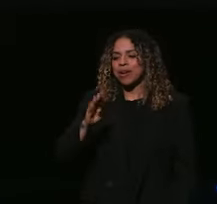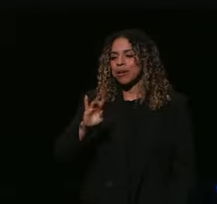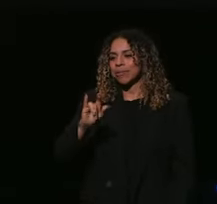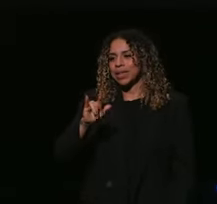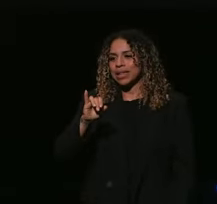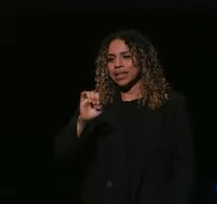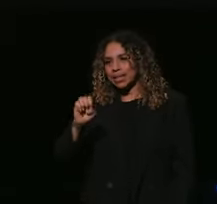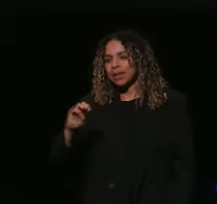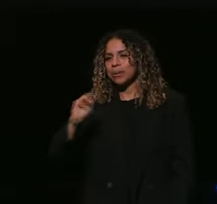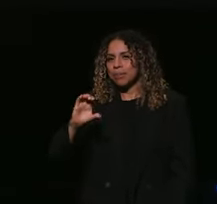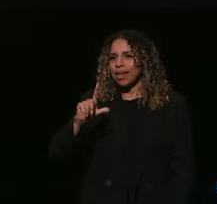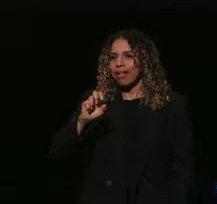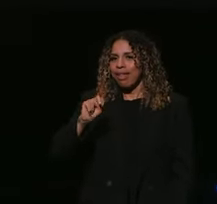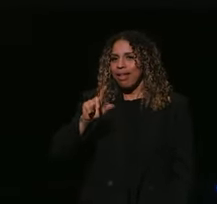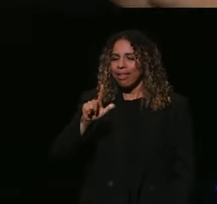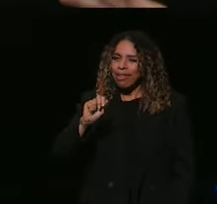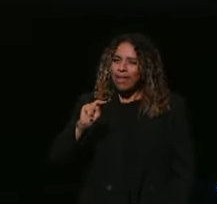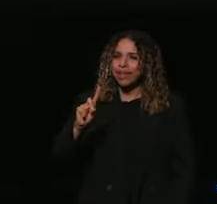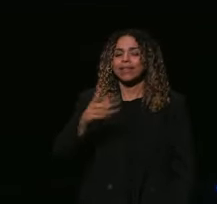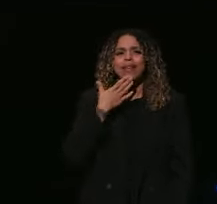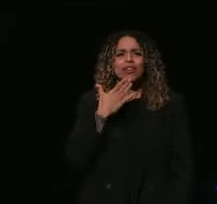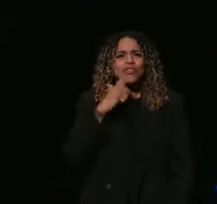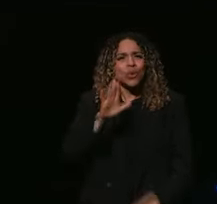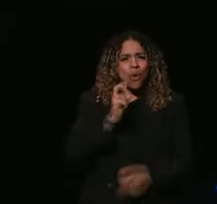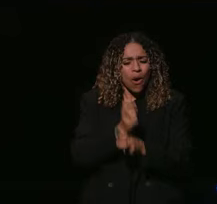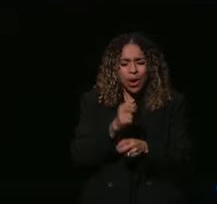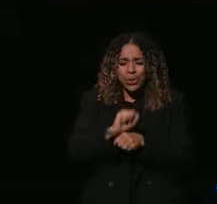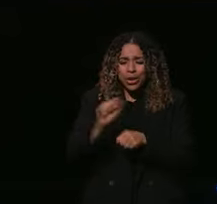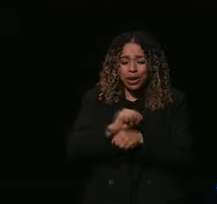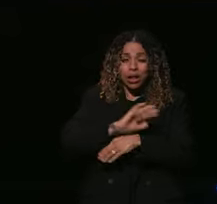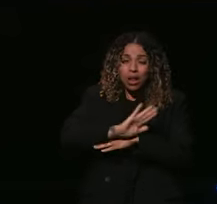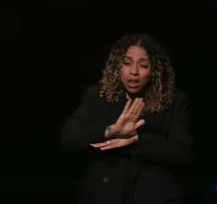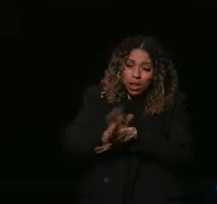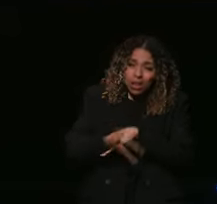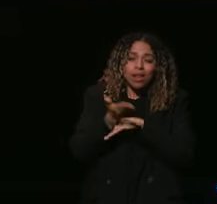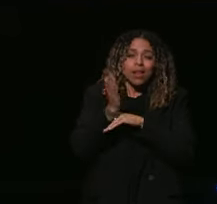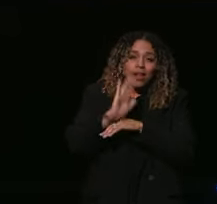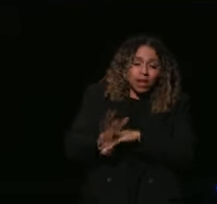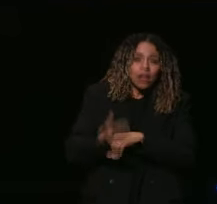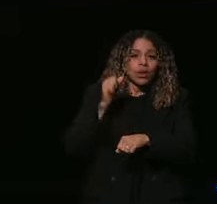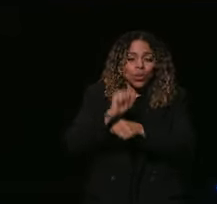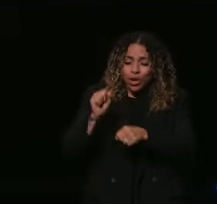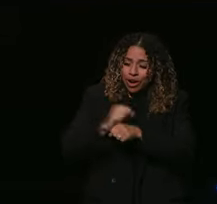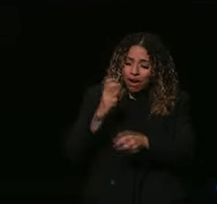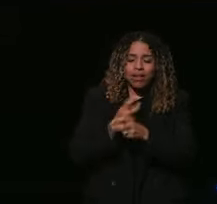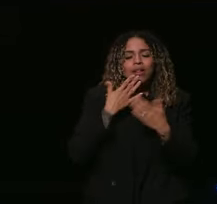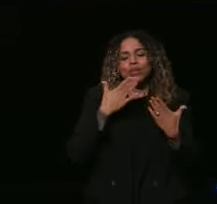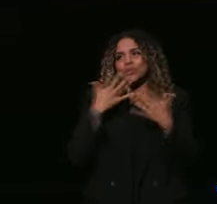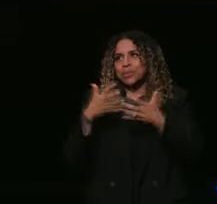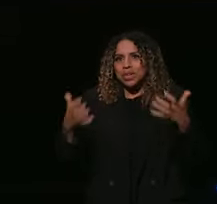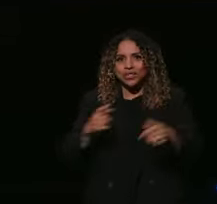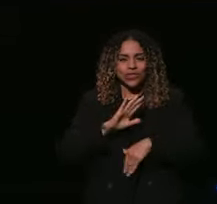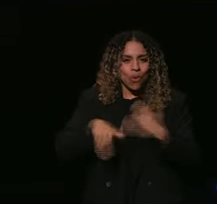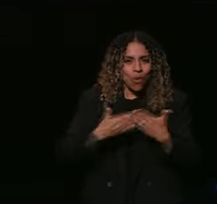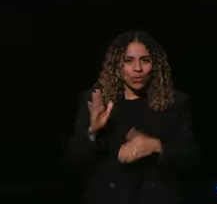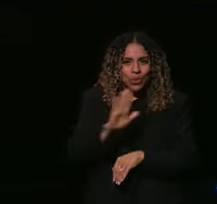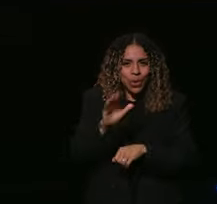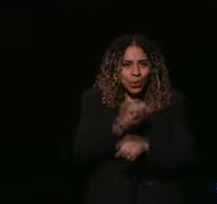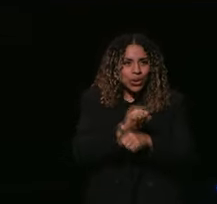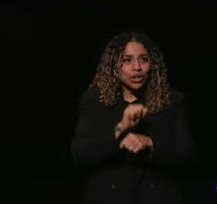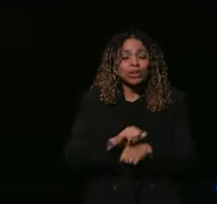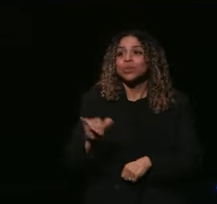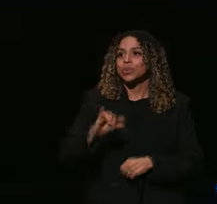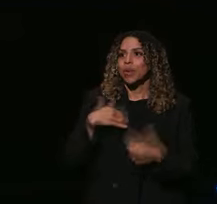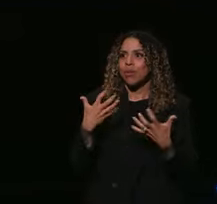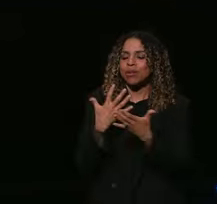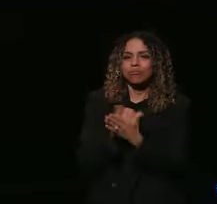hard work and your dedication. So many long hours, nights, and weekends. Thank you for everything that you do. I also want to thank